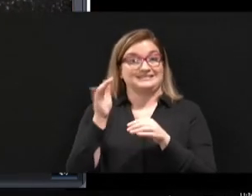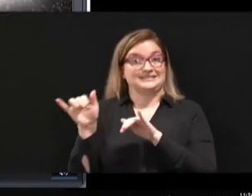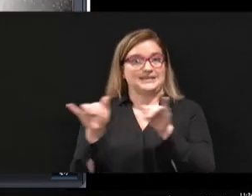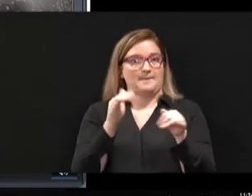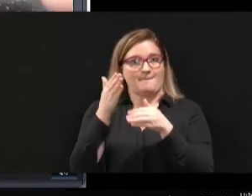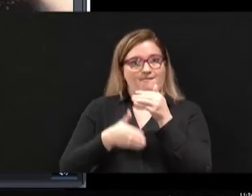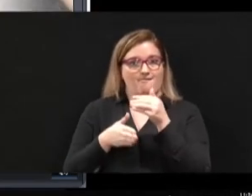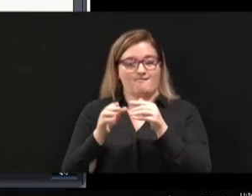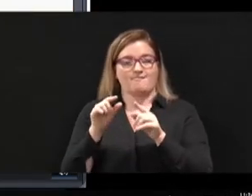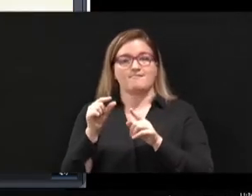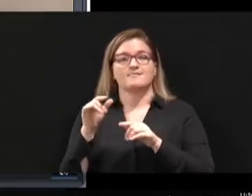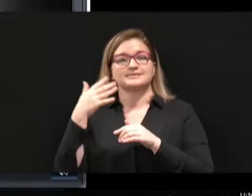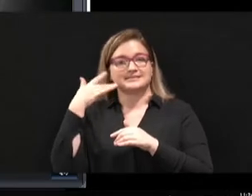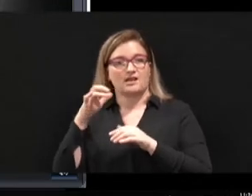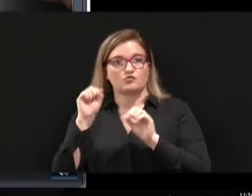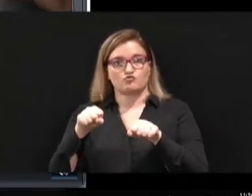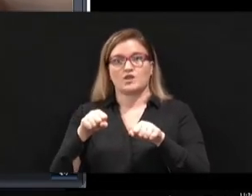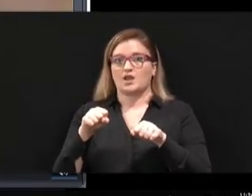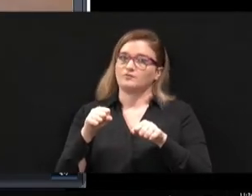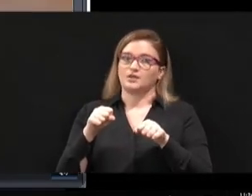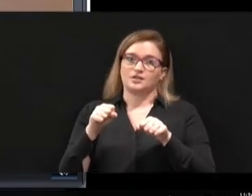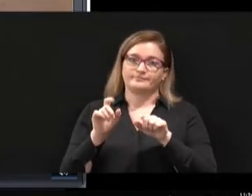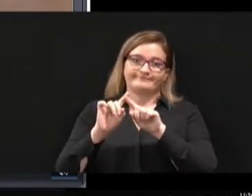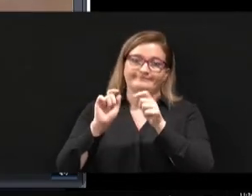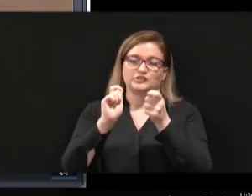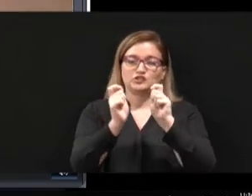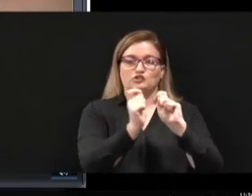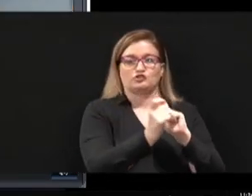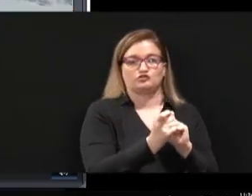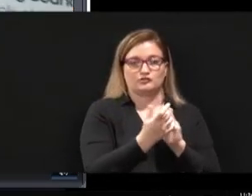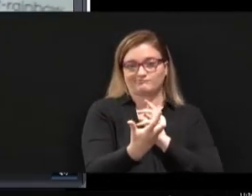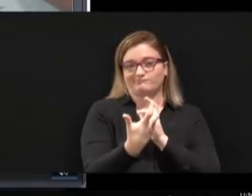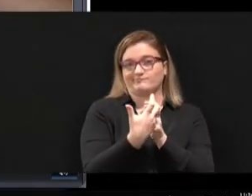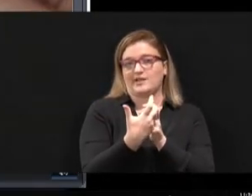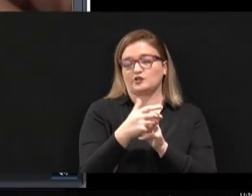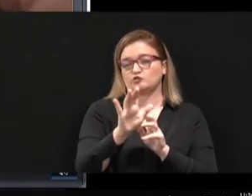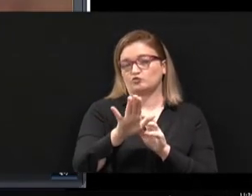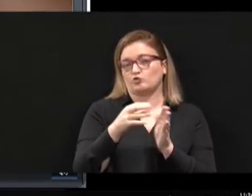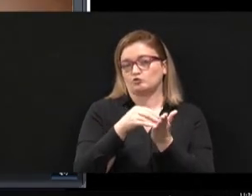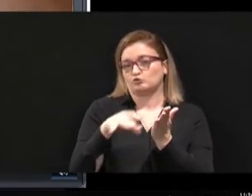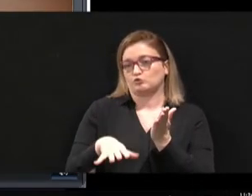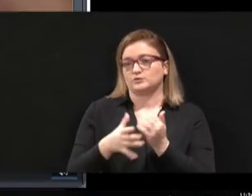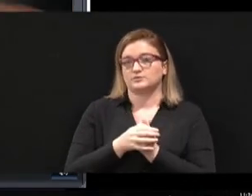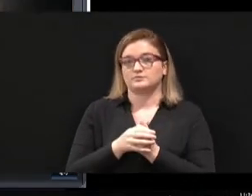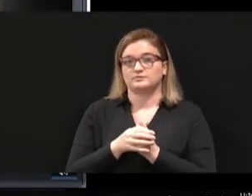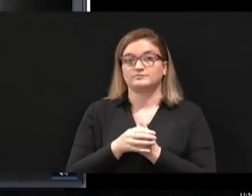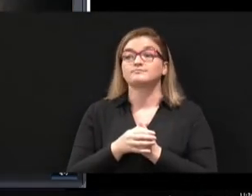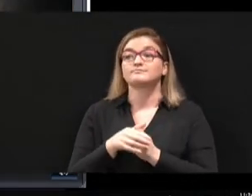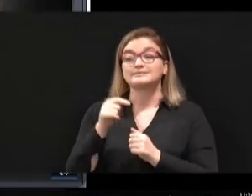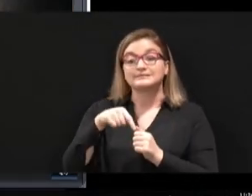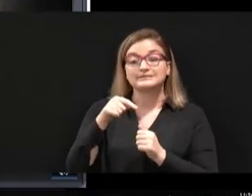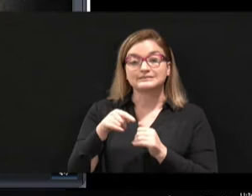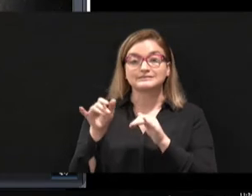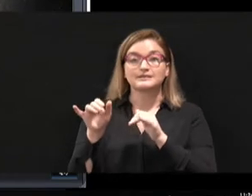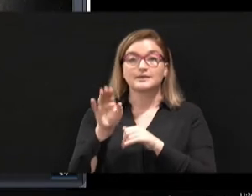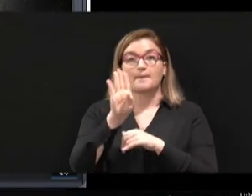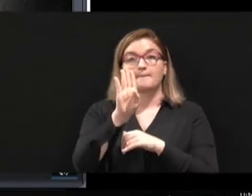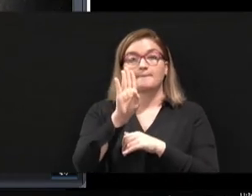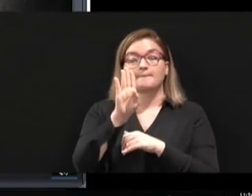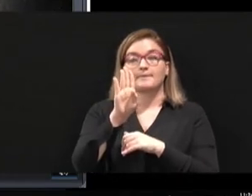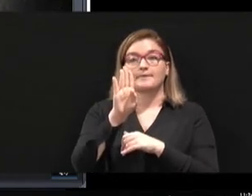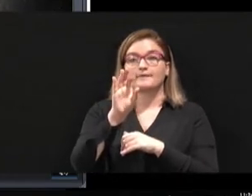up for your kids. Similar game, BFFs. This one is a song. Which two words are